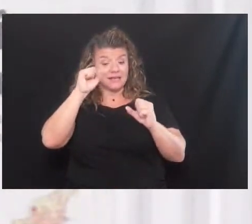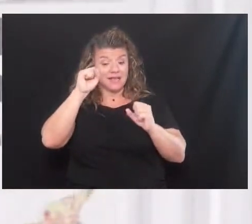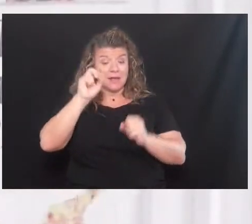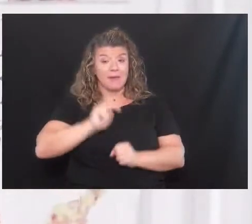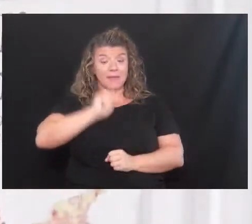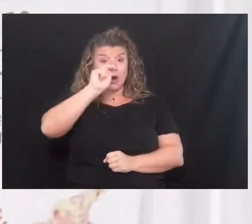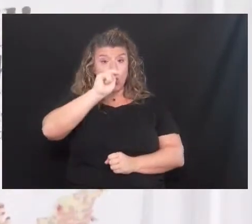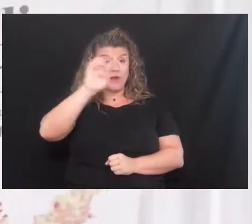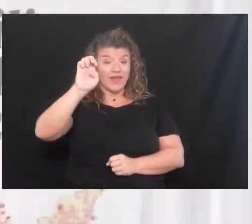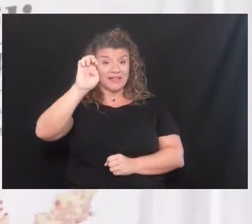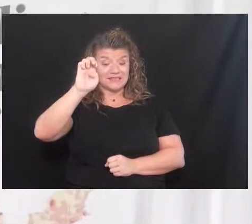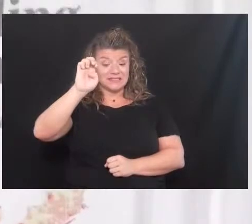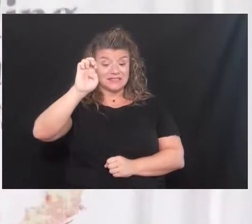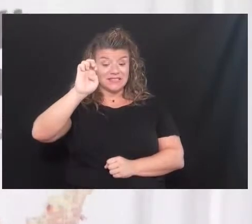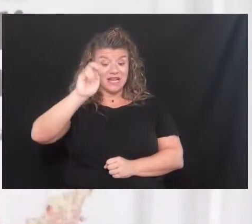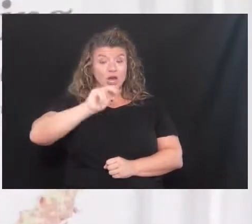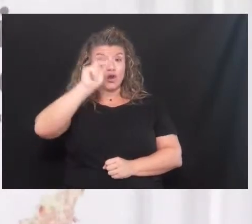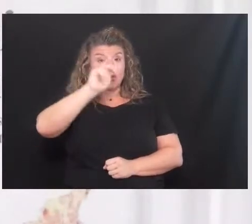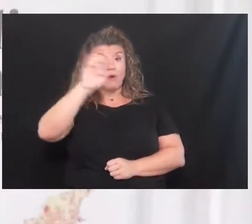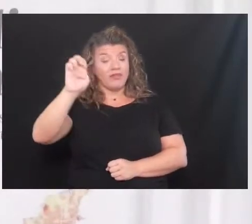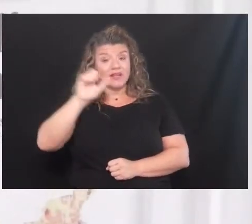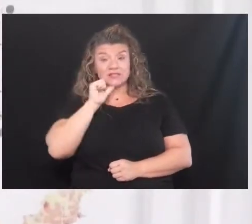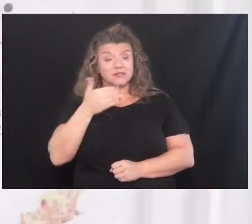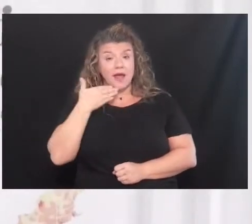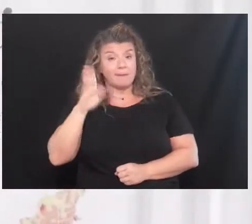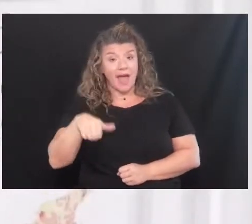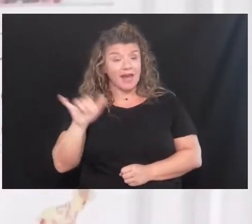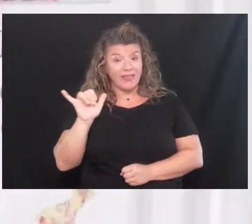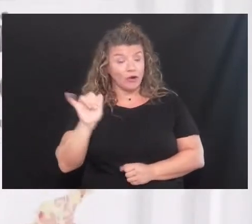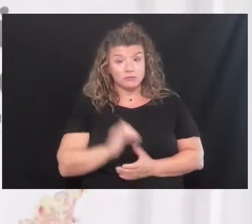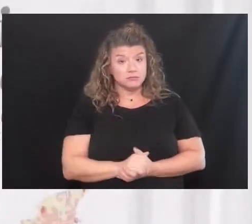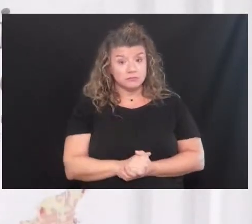Northeast, it's not too terribly bad,